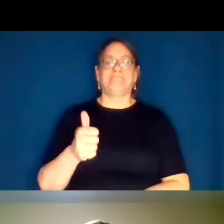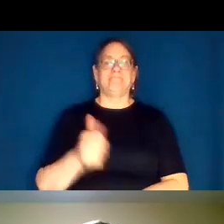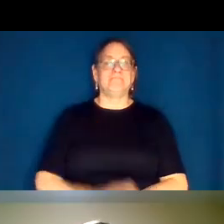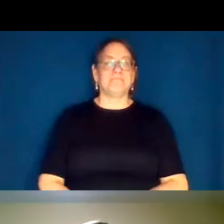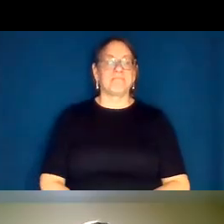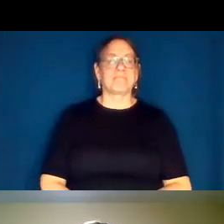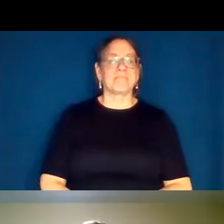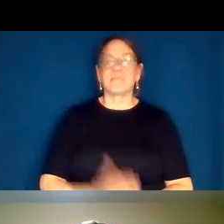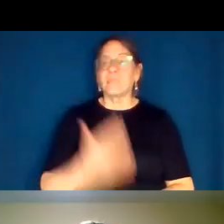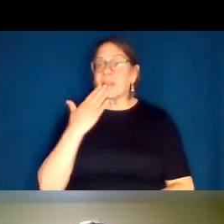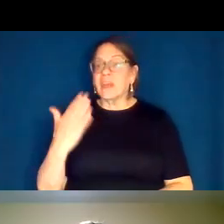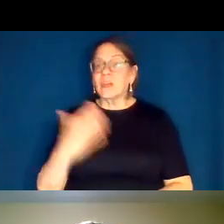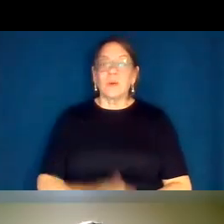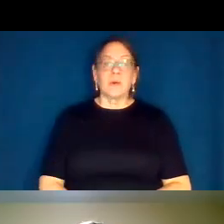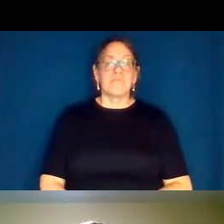Perfect, thank you.